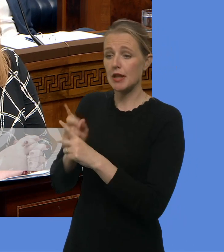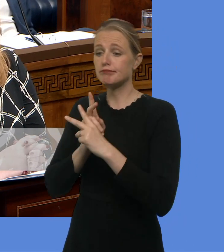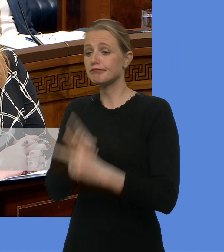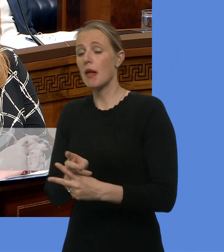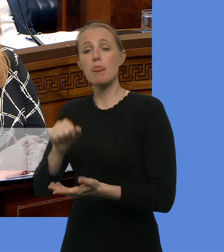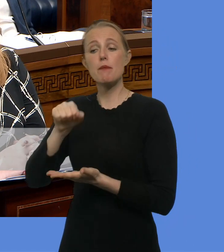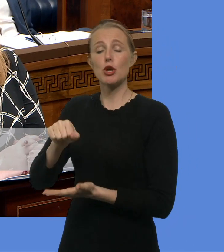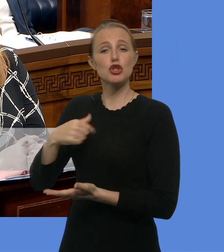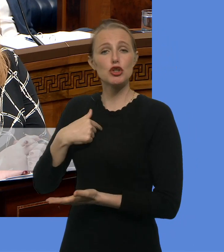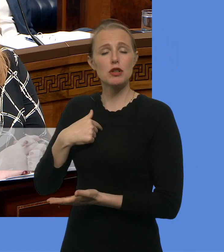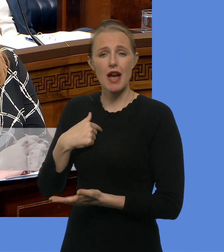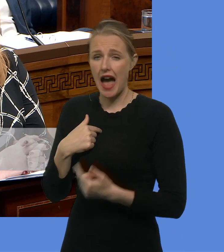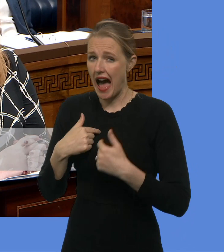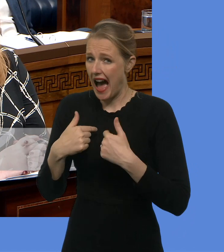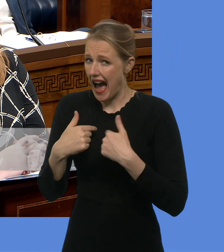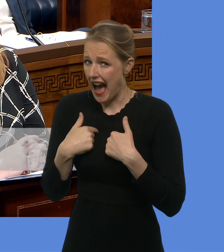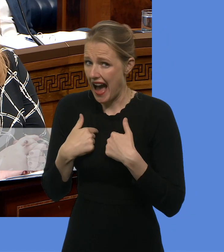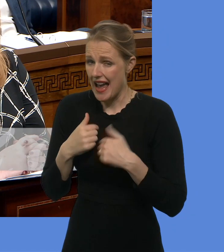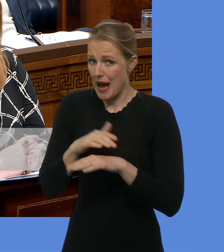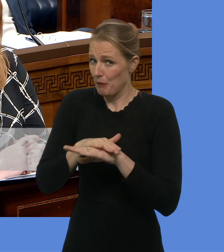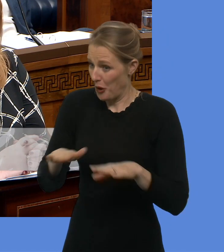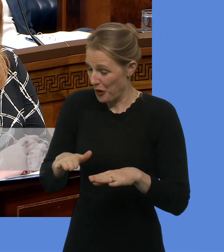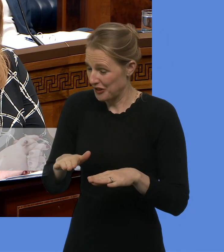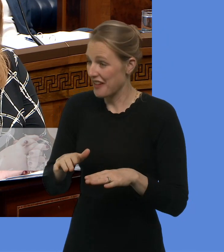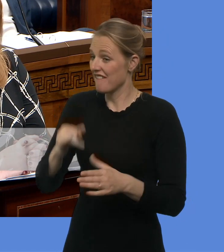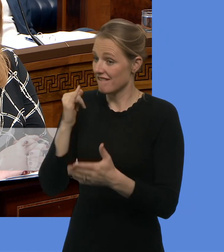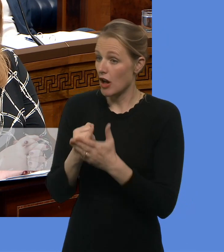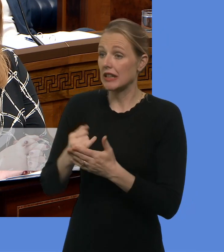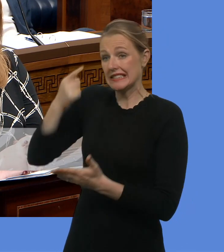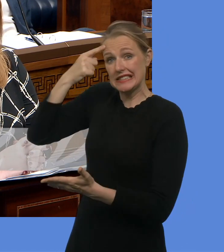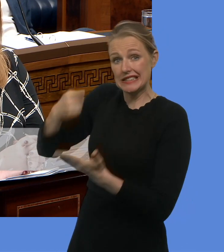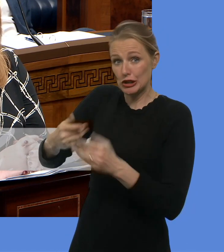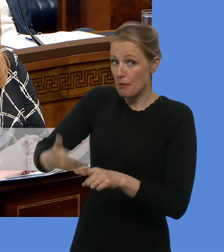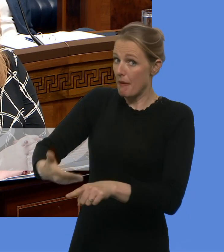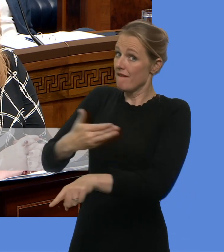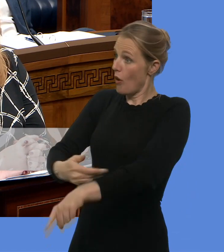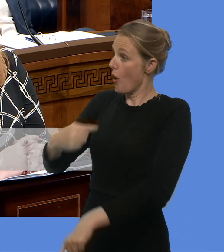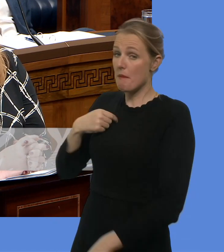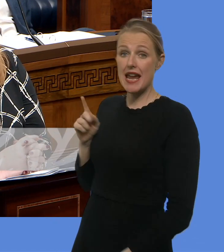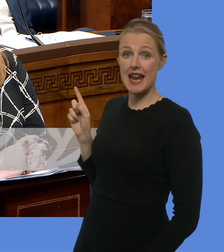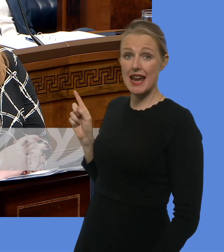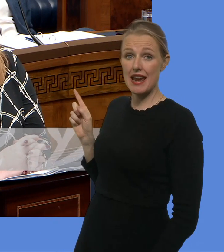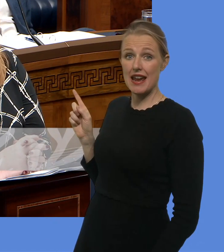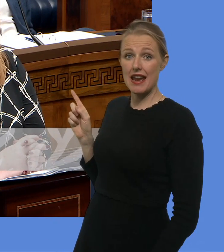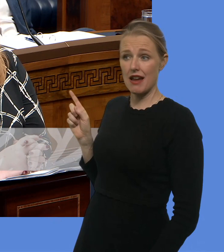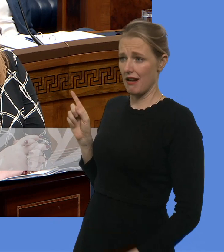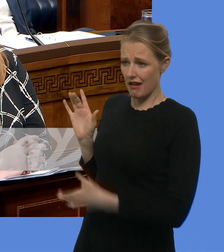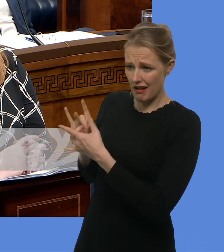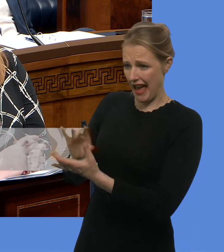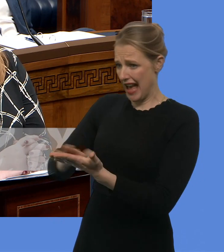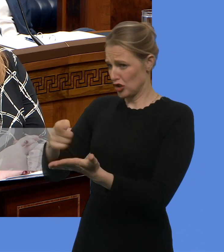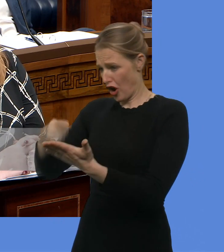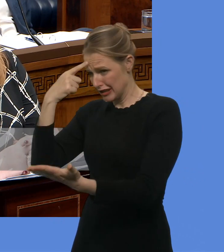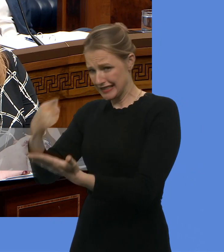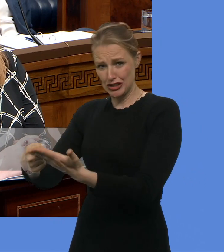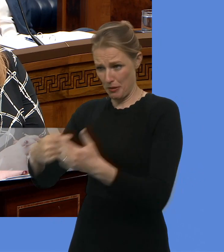does not, as a result of decisions that were taken prior to my time, lie with individual HR decisions, which are